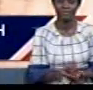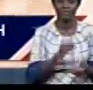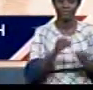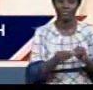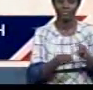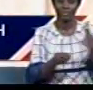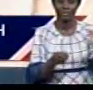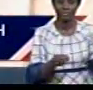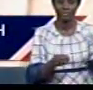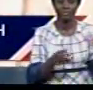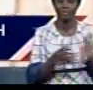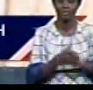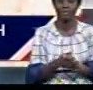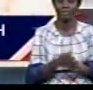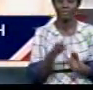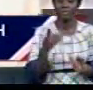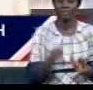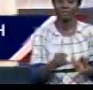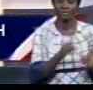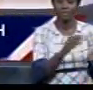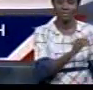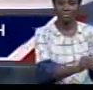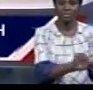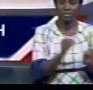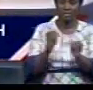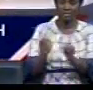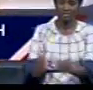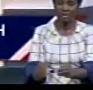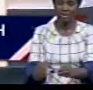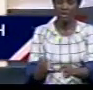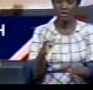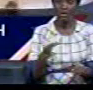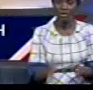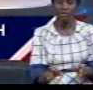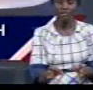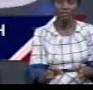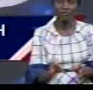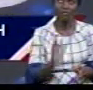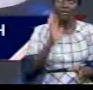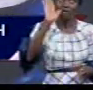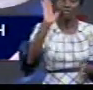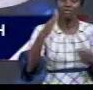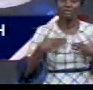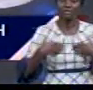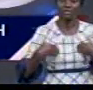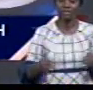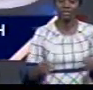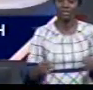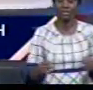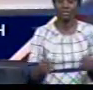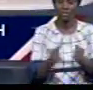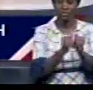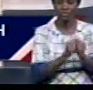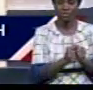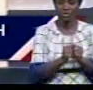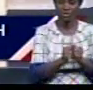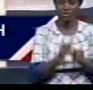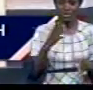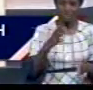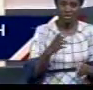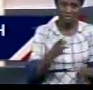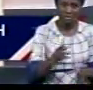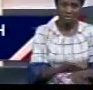transfer of his healing with triumphant power. The